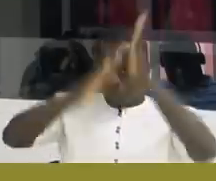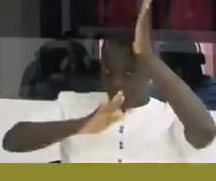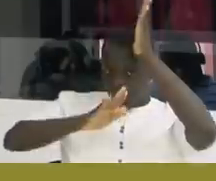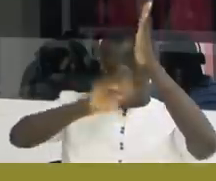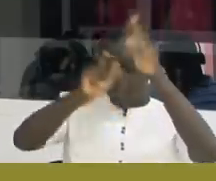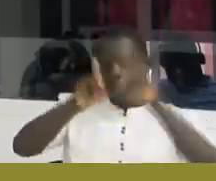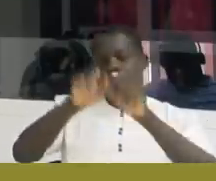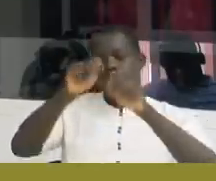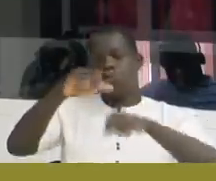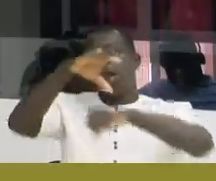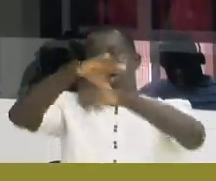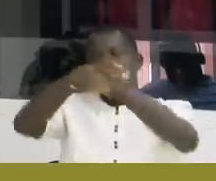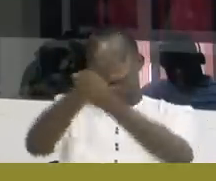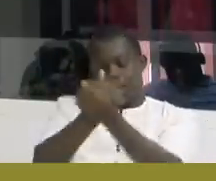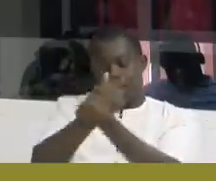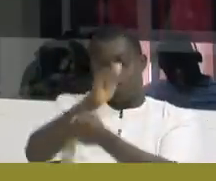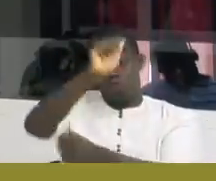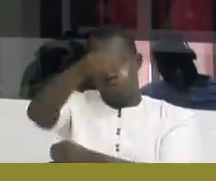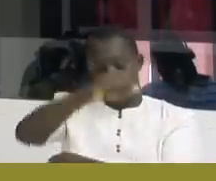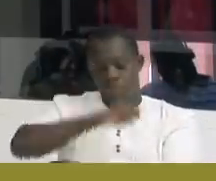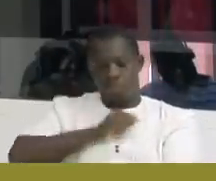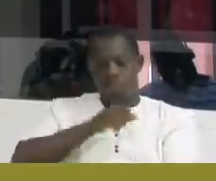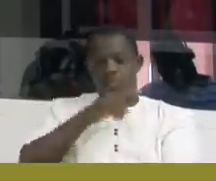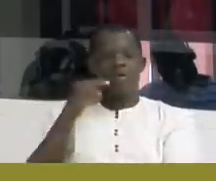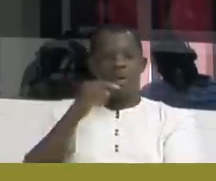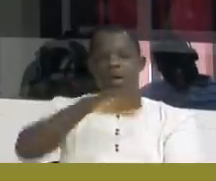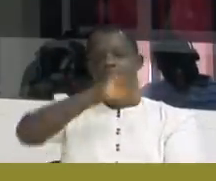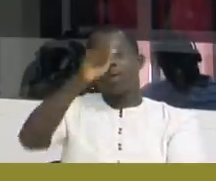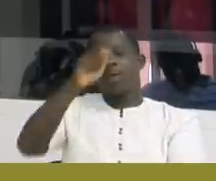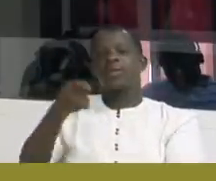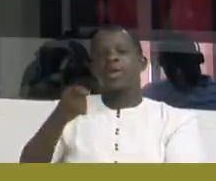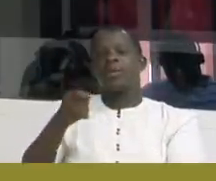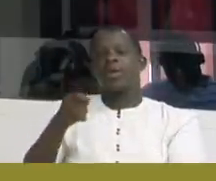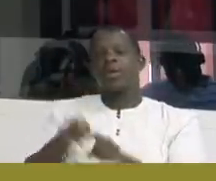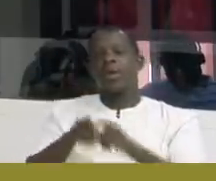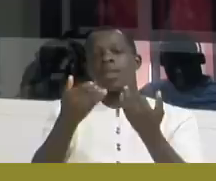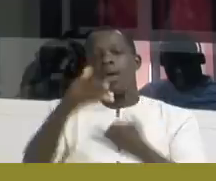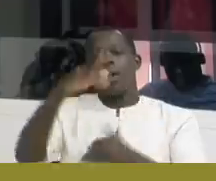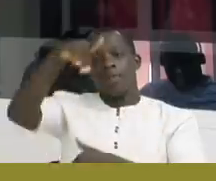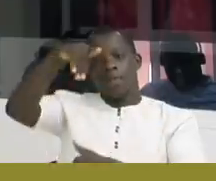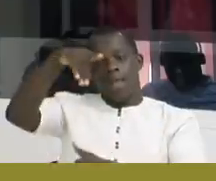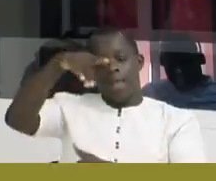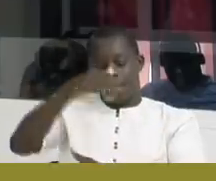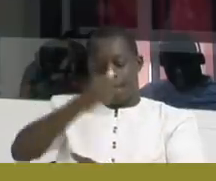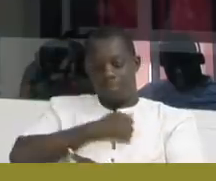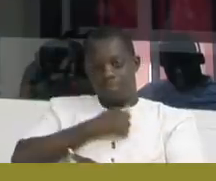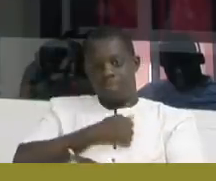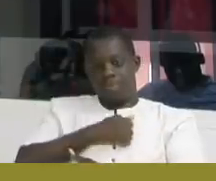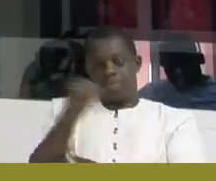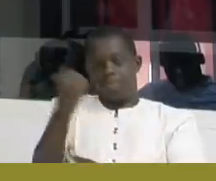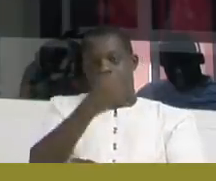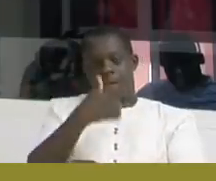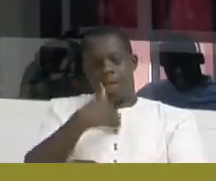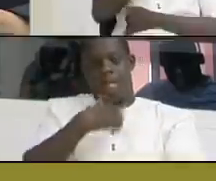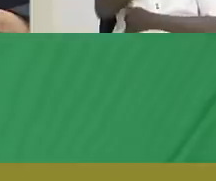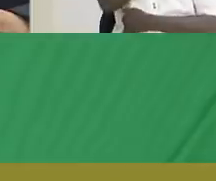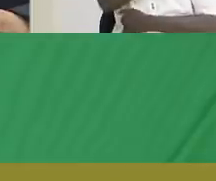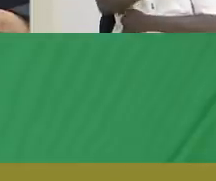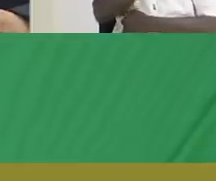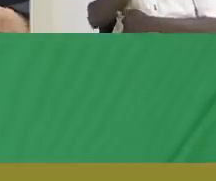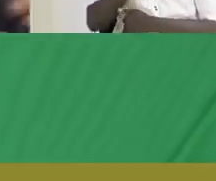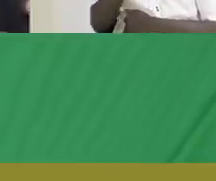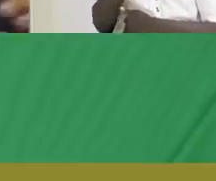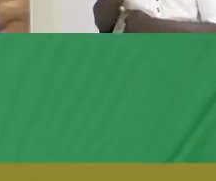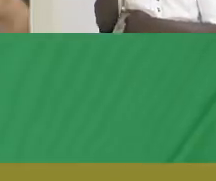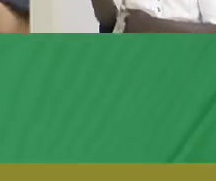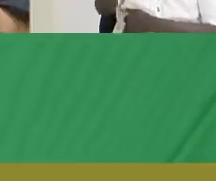arrest your mother and the key." So Peter had panicked because I leave my number whenever I travel.